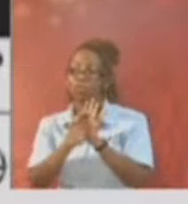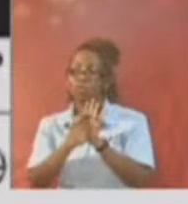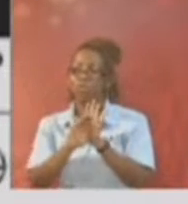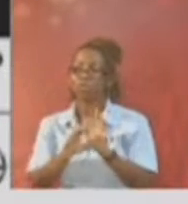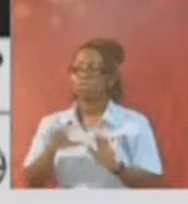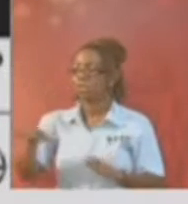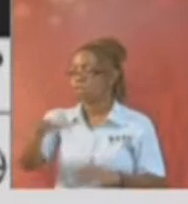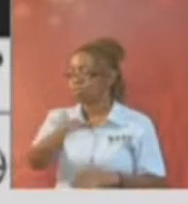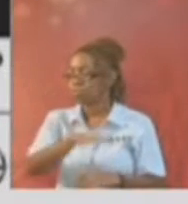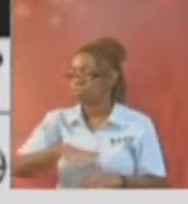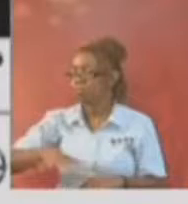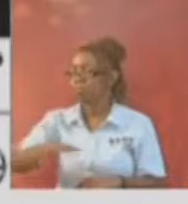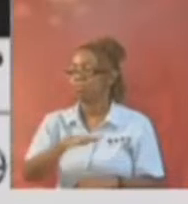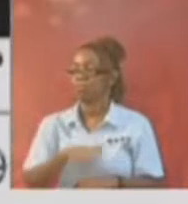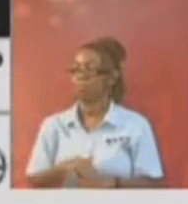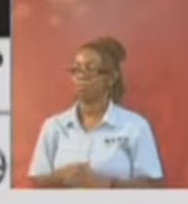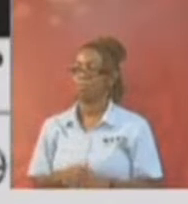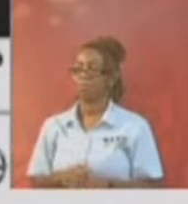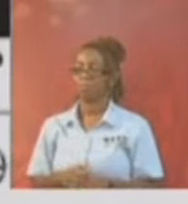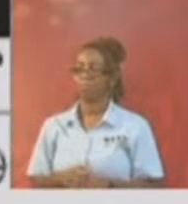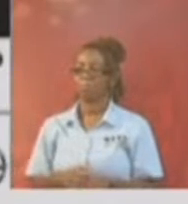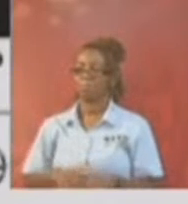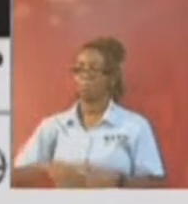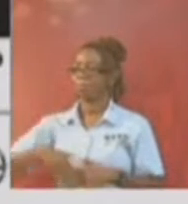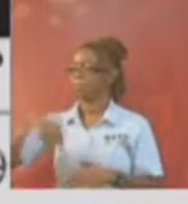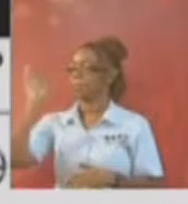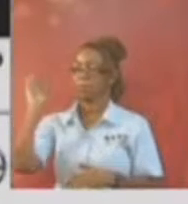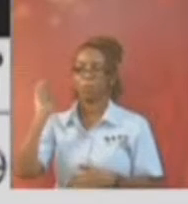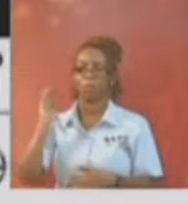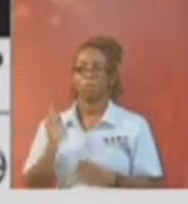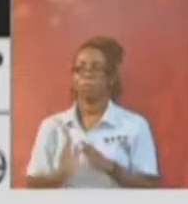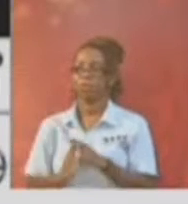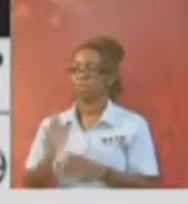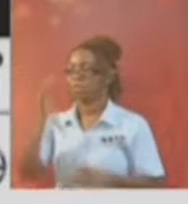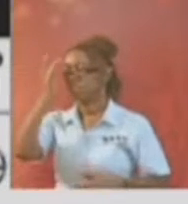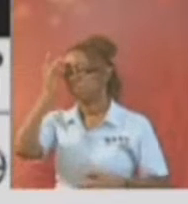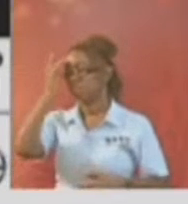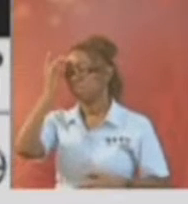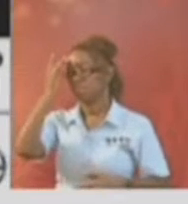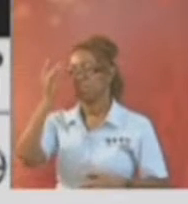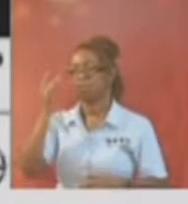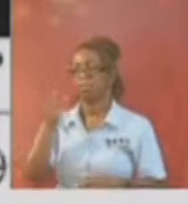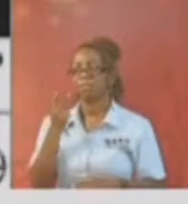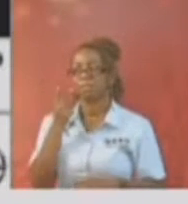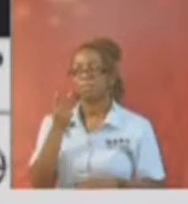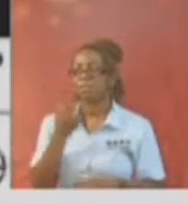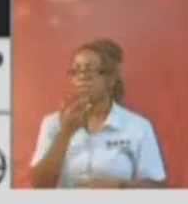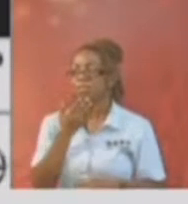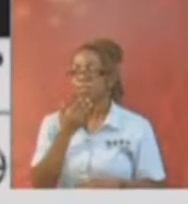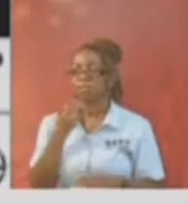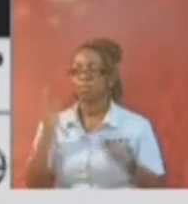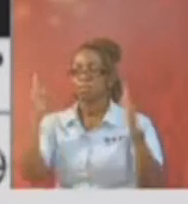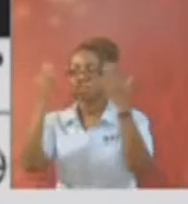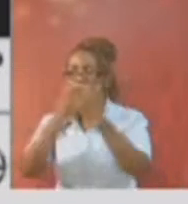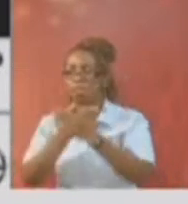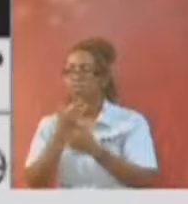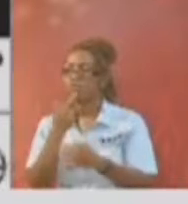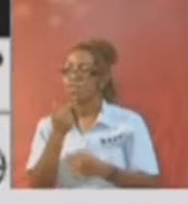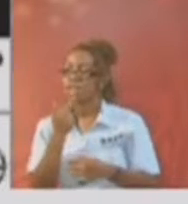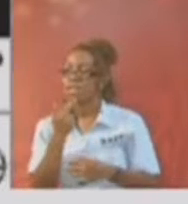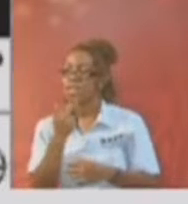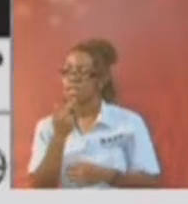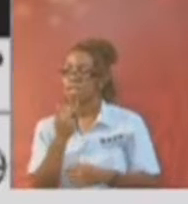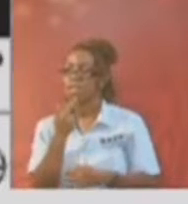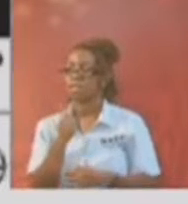the map, so that the highest numbers are represented by the darkest red color. But at this point